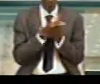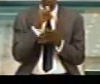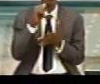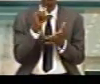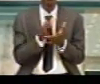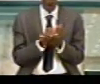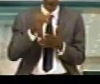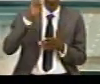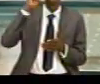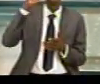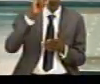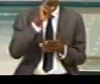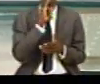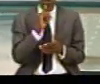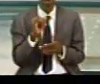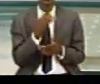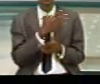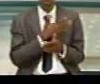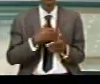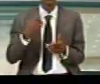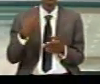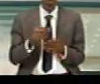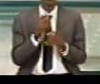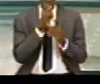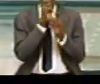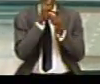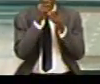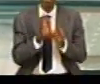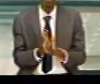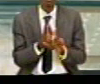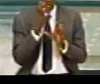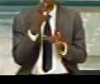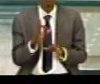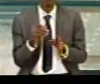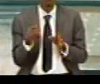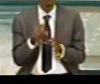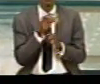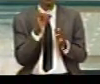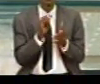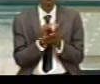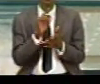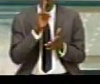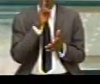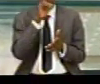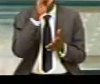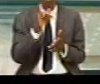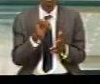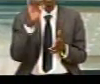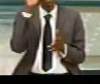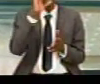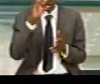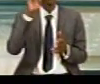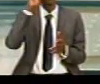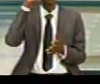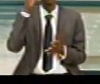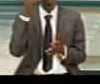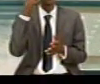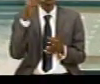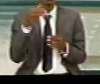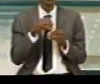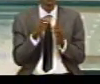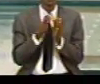he is a rewarder of them that diligently seek him. We're looking